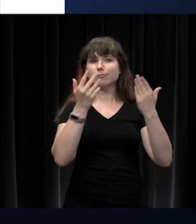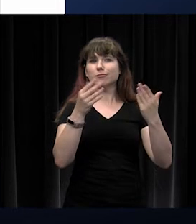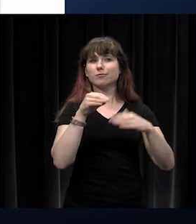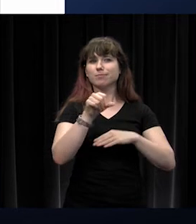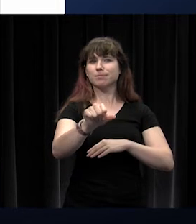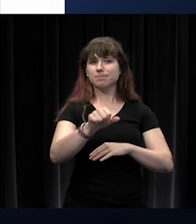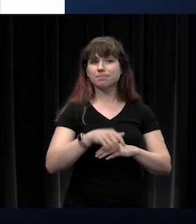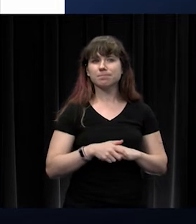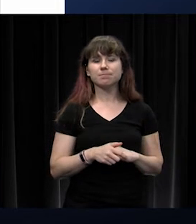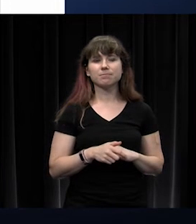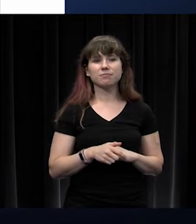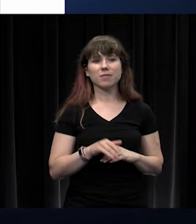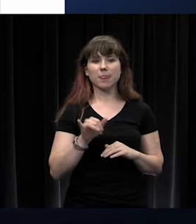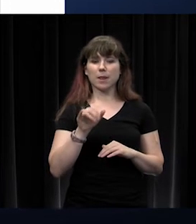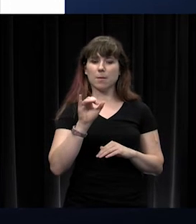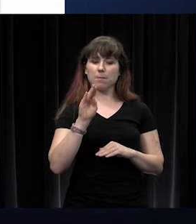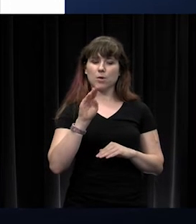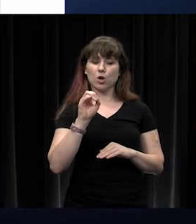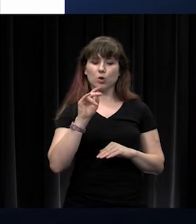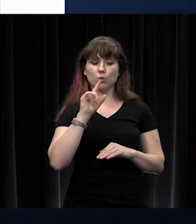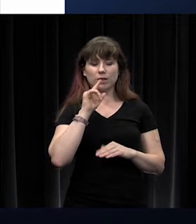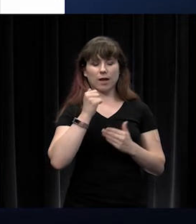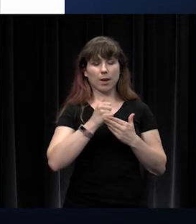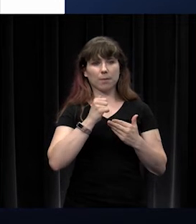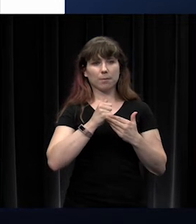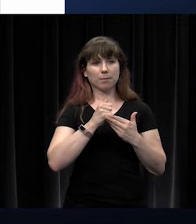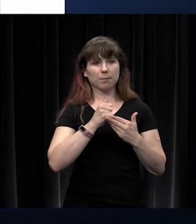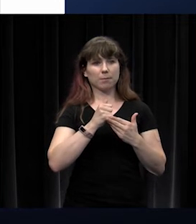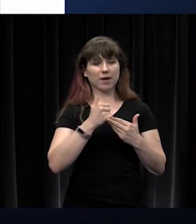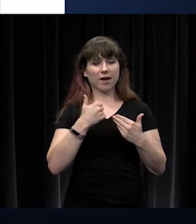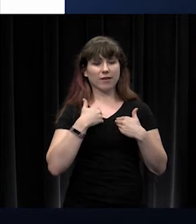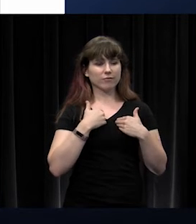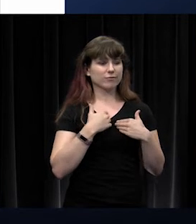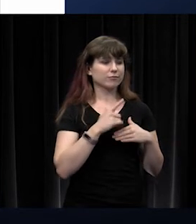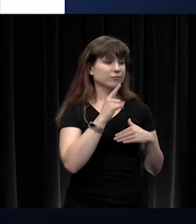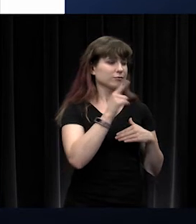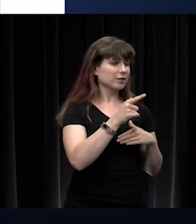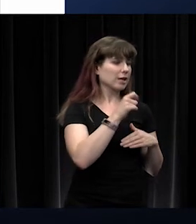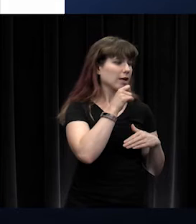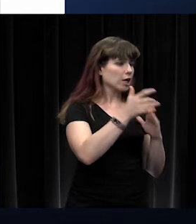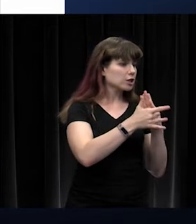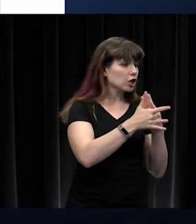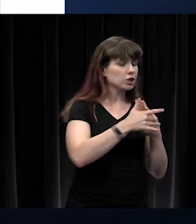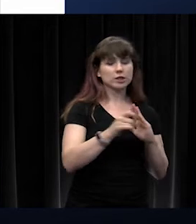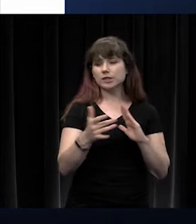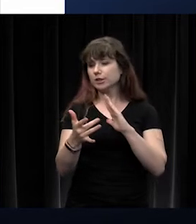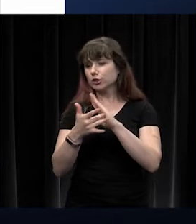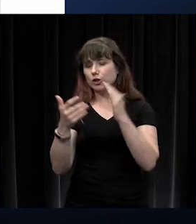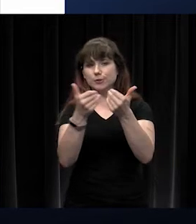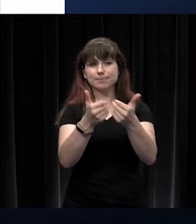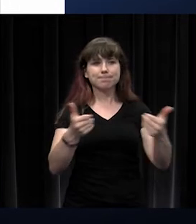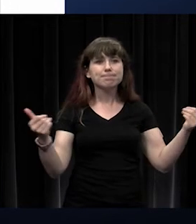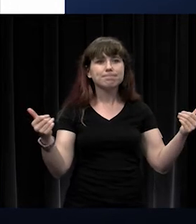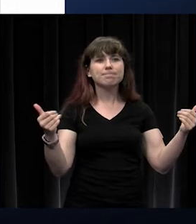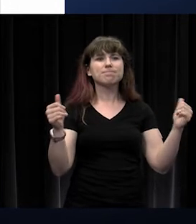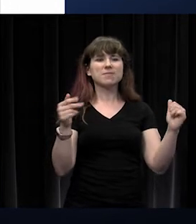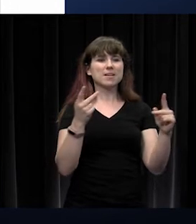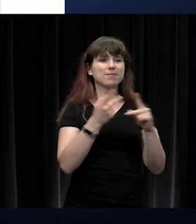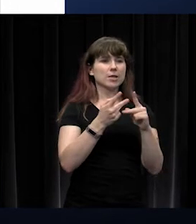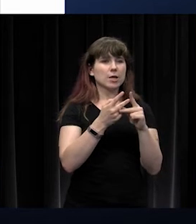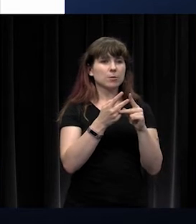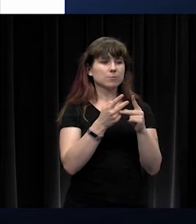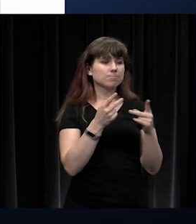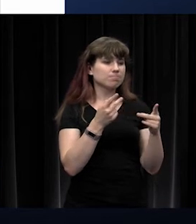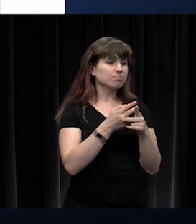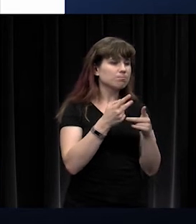really segregates the technology component of the financing so that we can identify and track internally with respect to